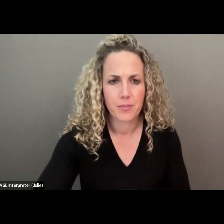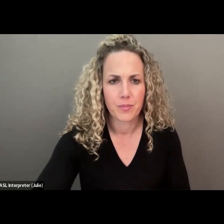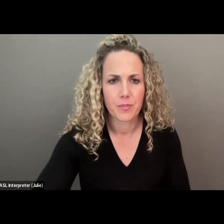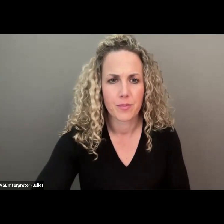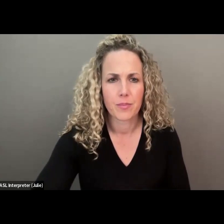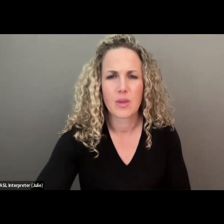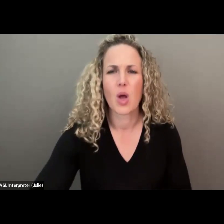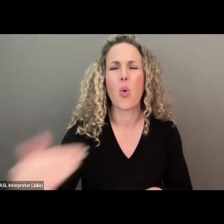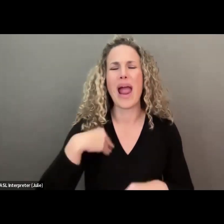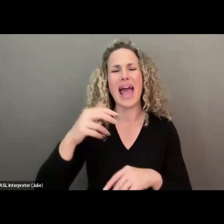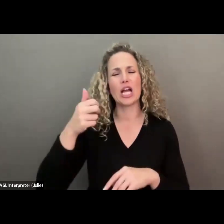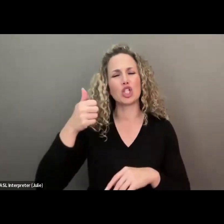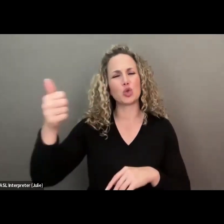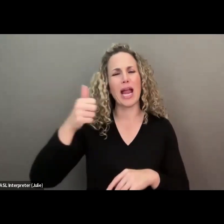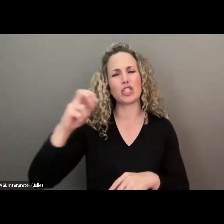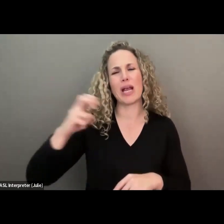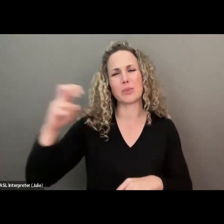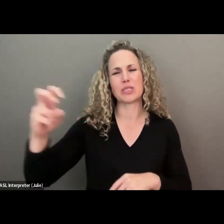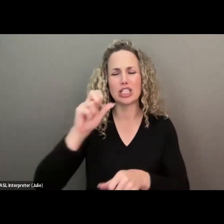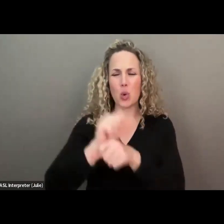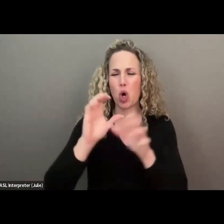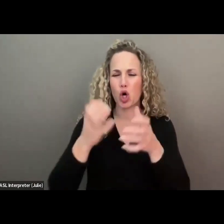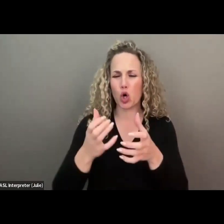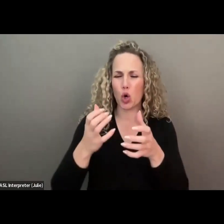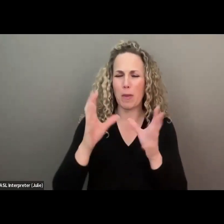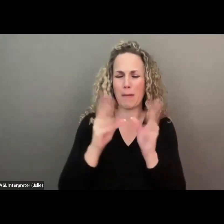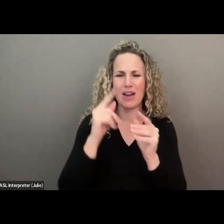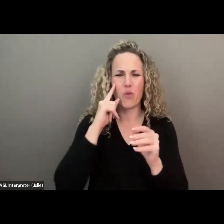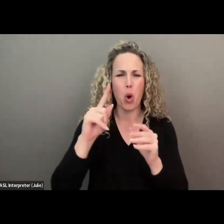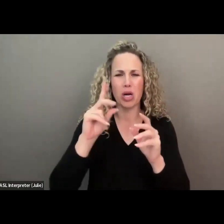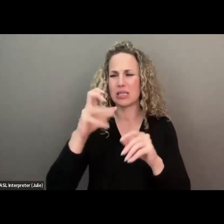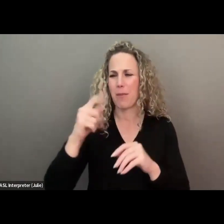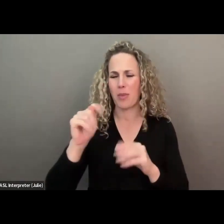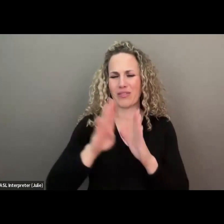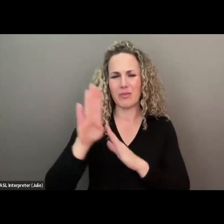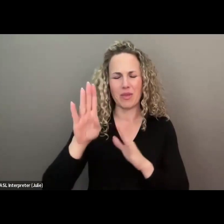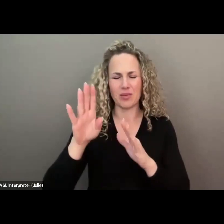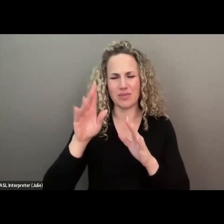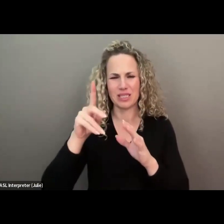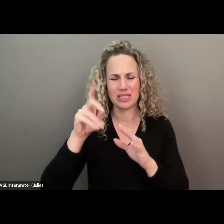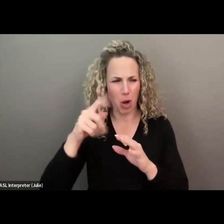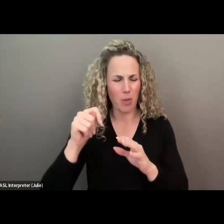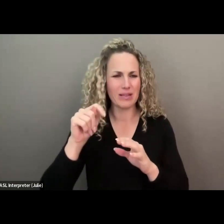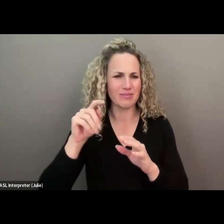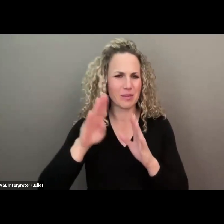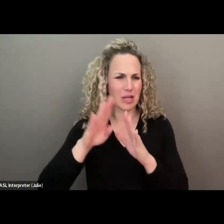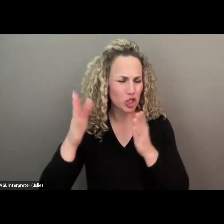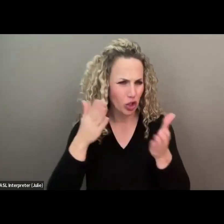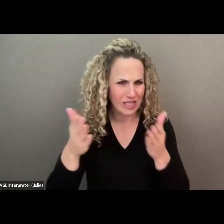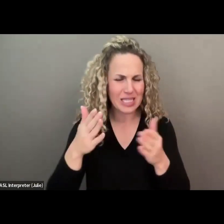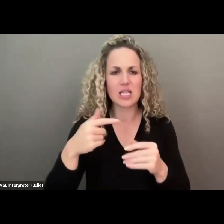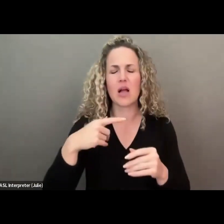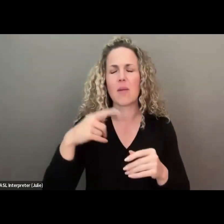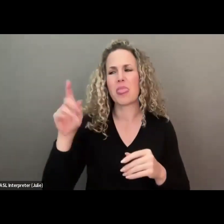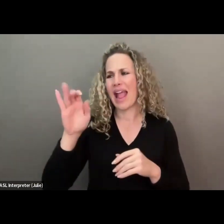work group meeting for the Department of Developmental Services a couple weeks ago. And Eric Champa had the ability to participate in that meeting